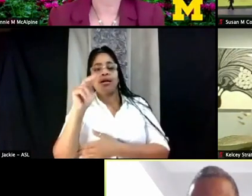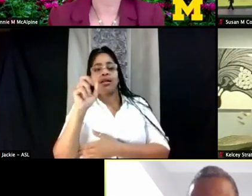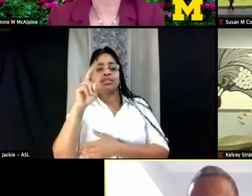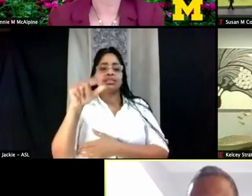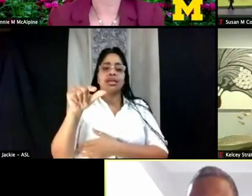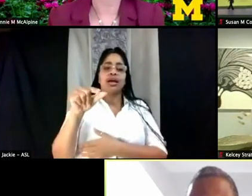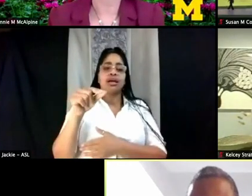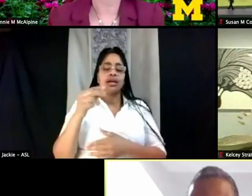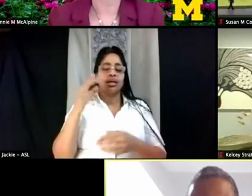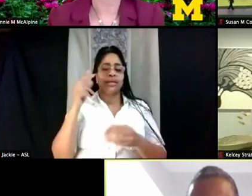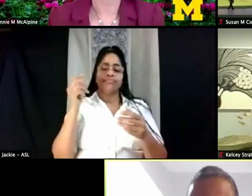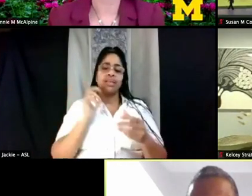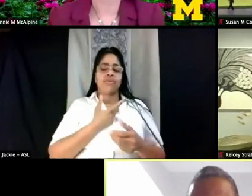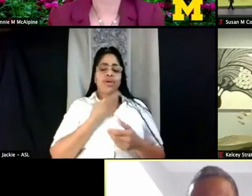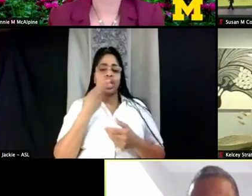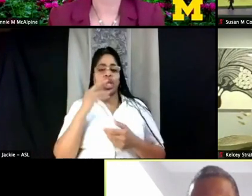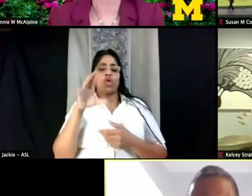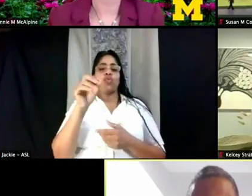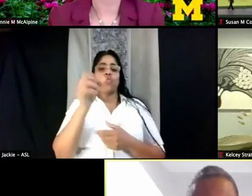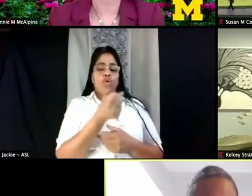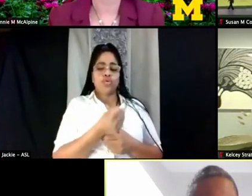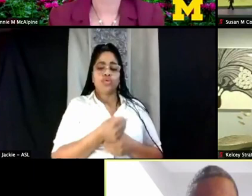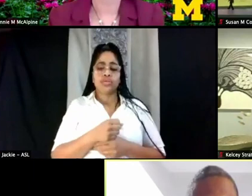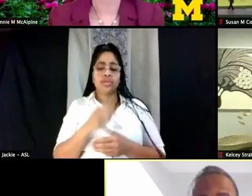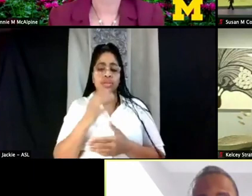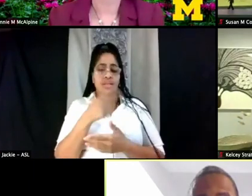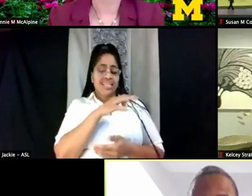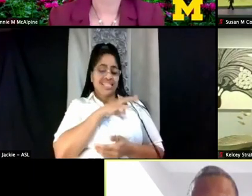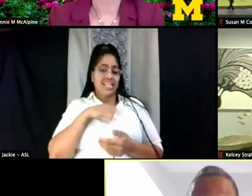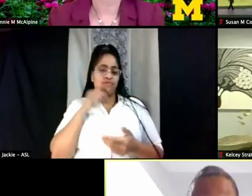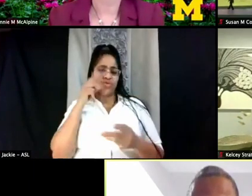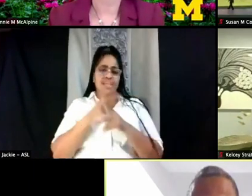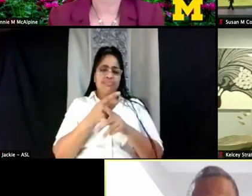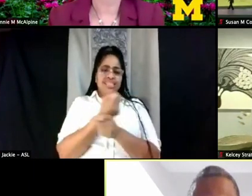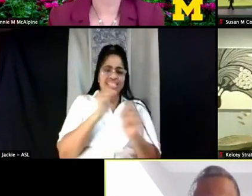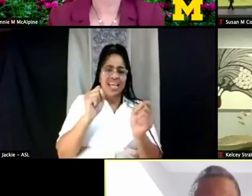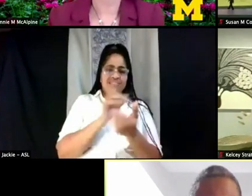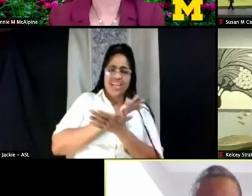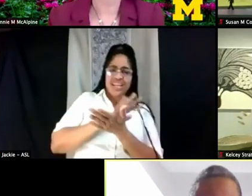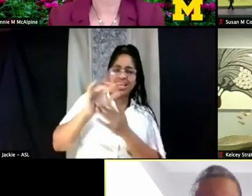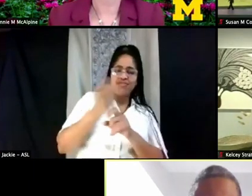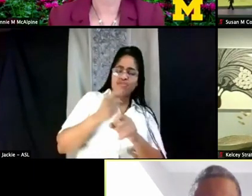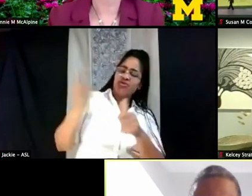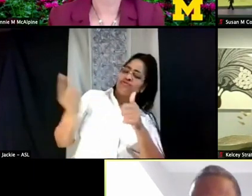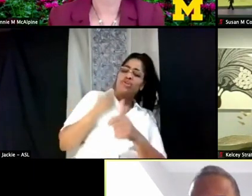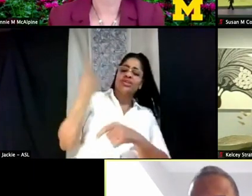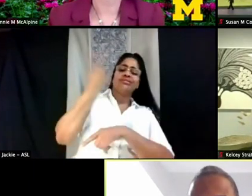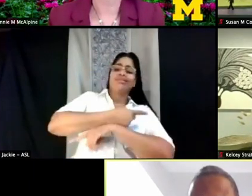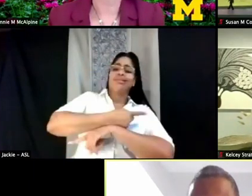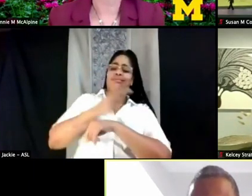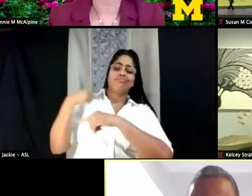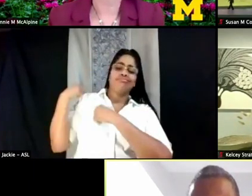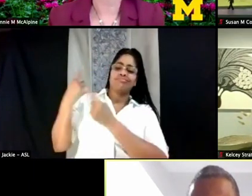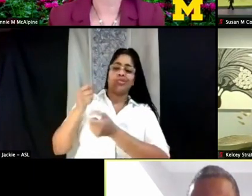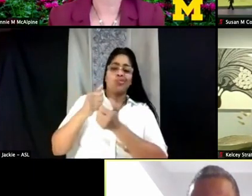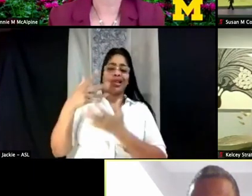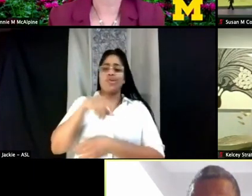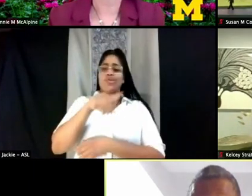staff and facilities who have kept things safe and clean from day one. Without you, we could not have reopened